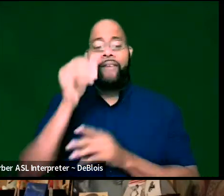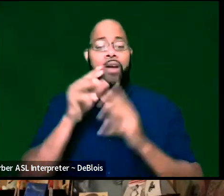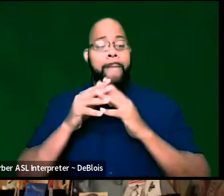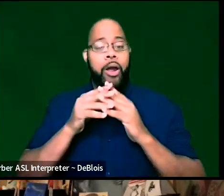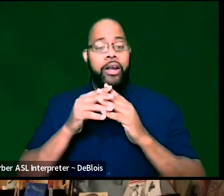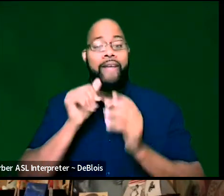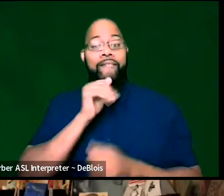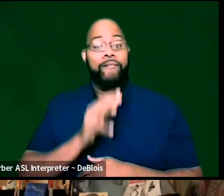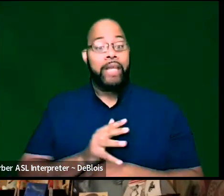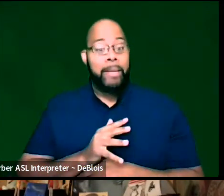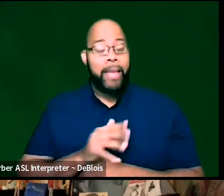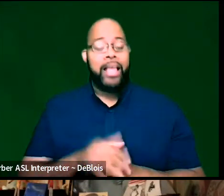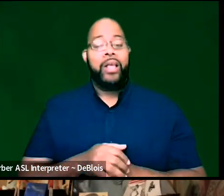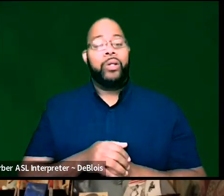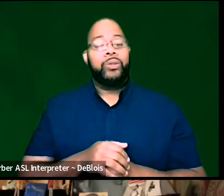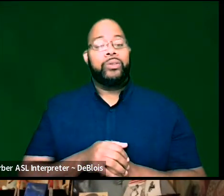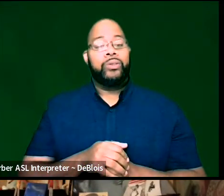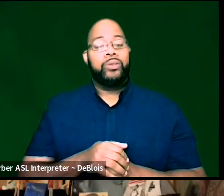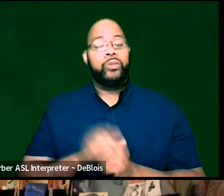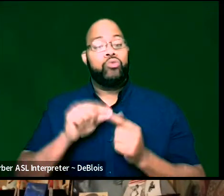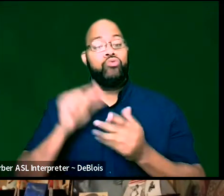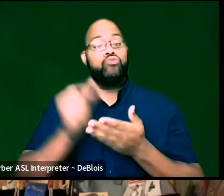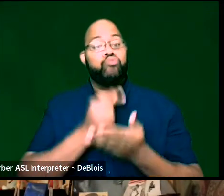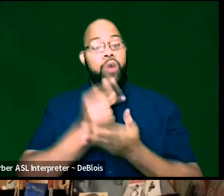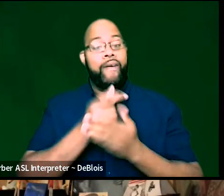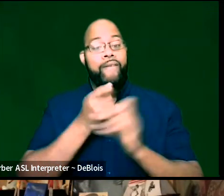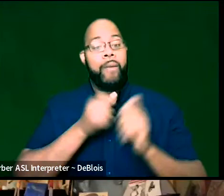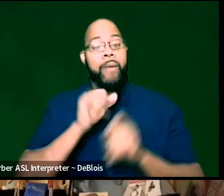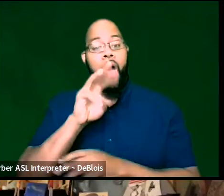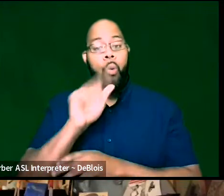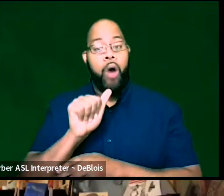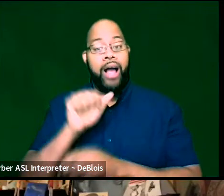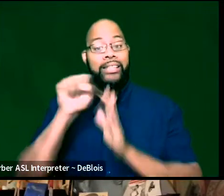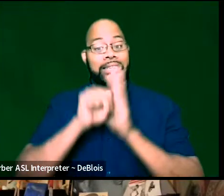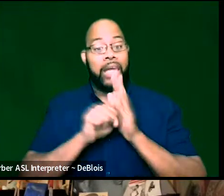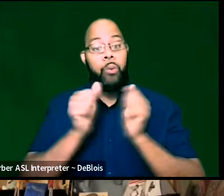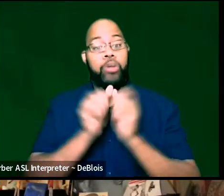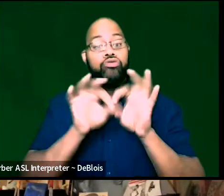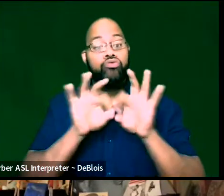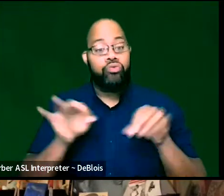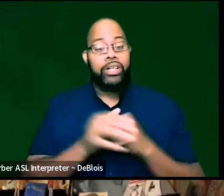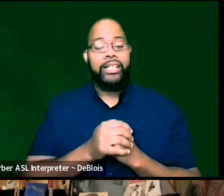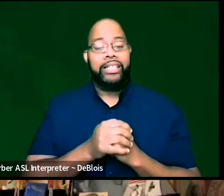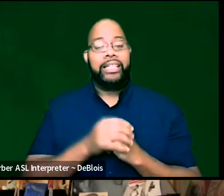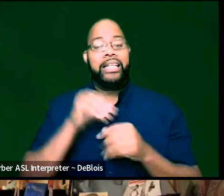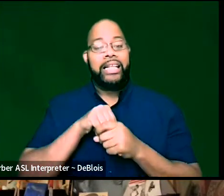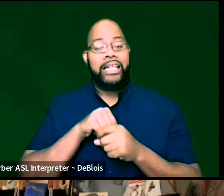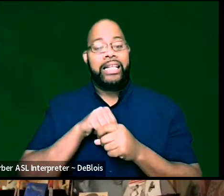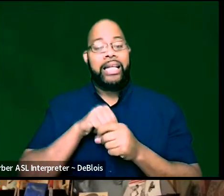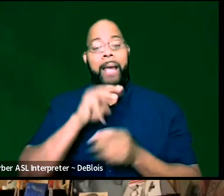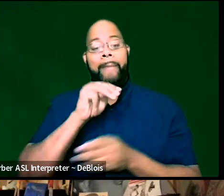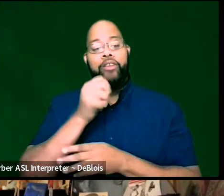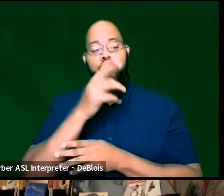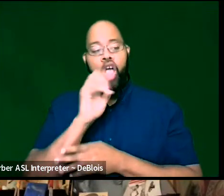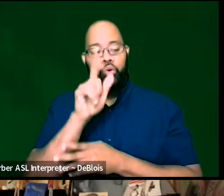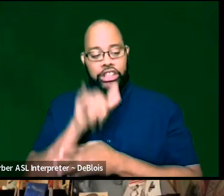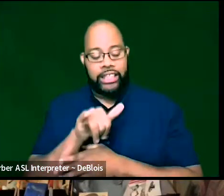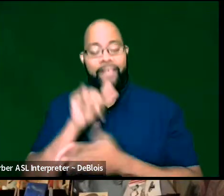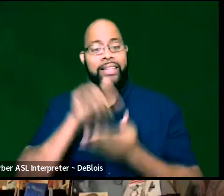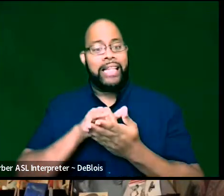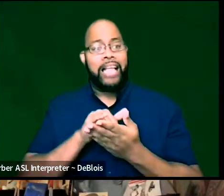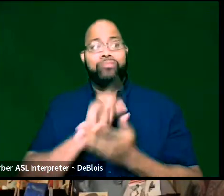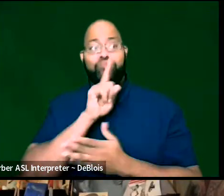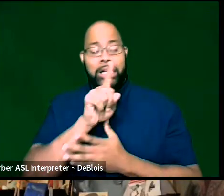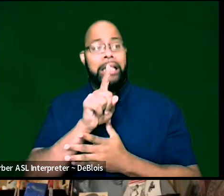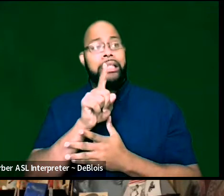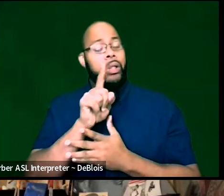African-American female to graduate from Iowa State with a degree in meteorology, which is nothing to